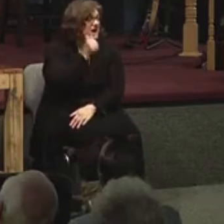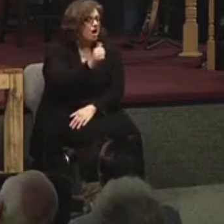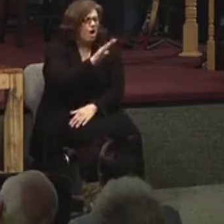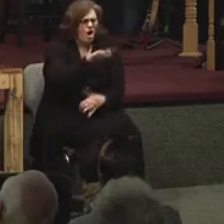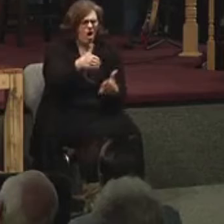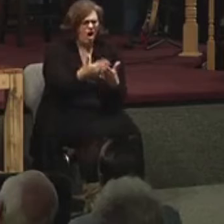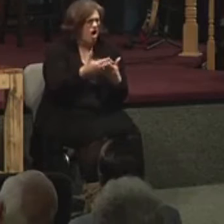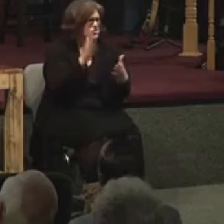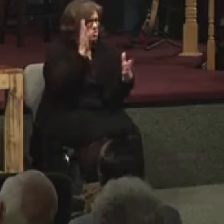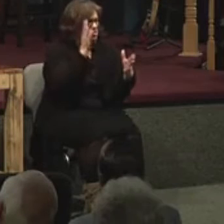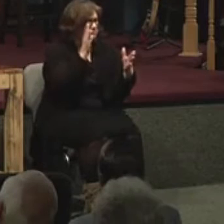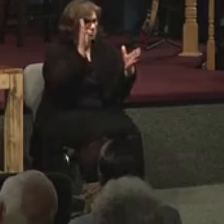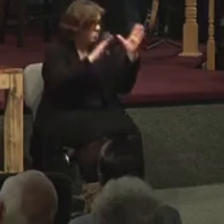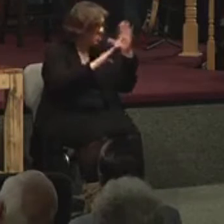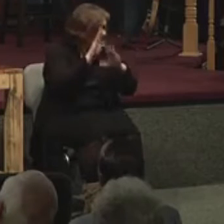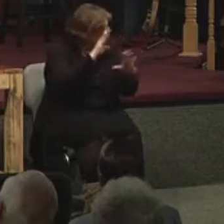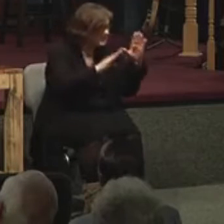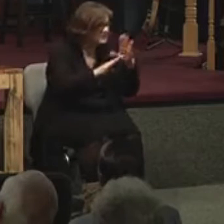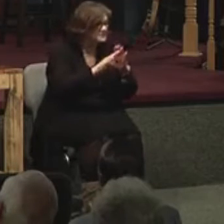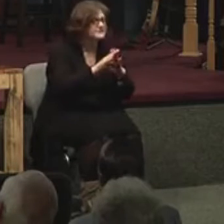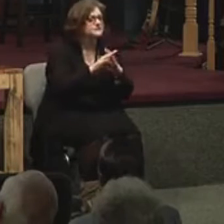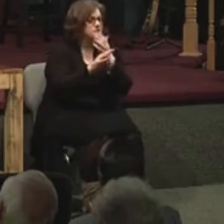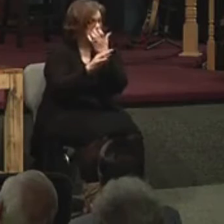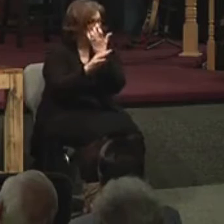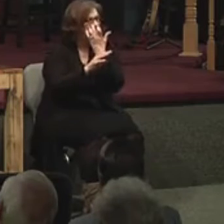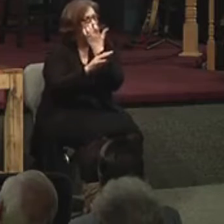desires, they have less control over you.